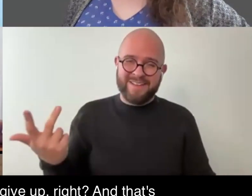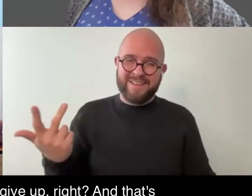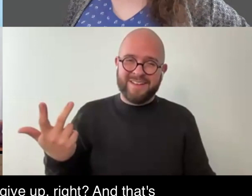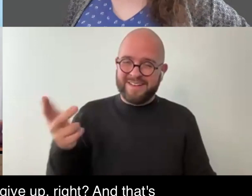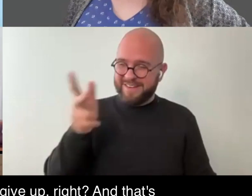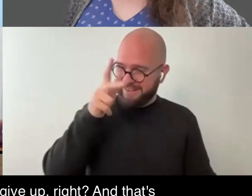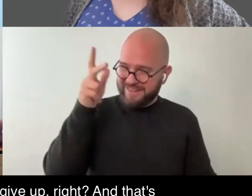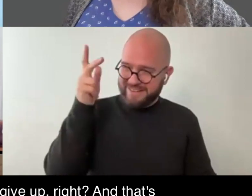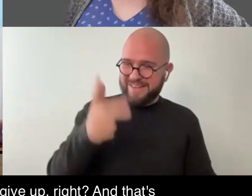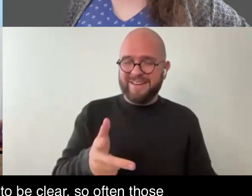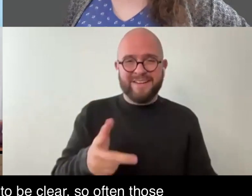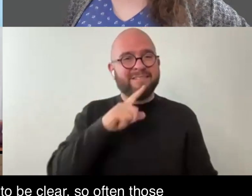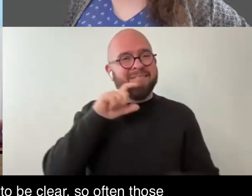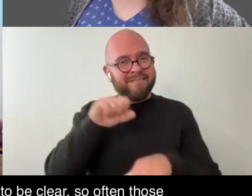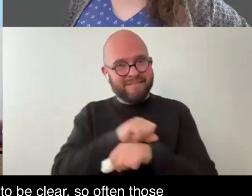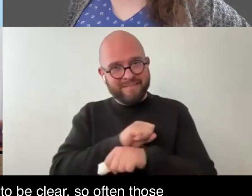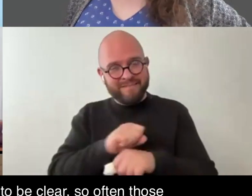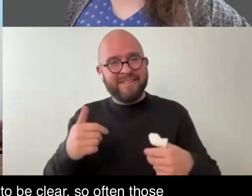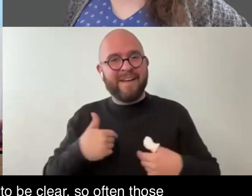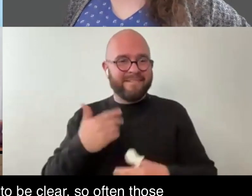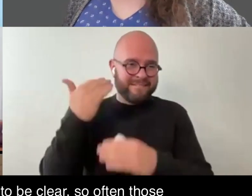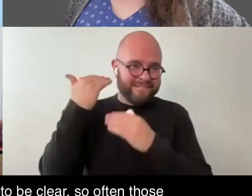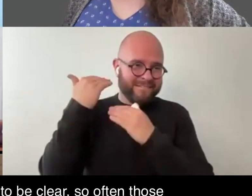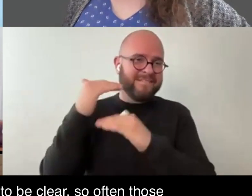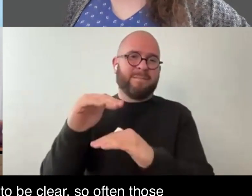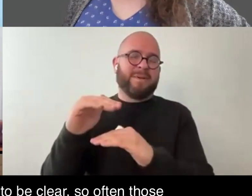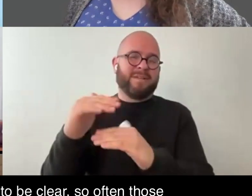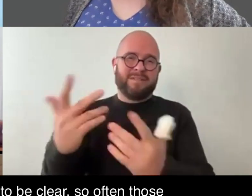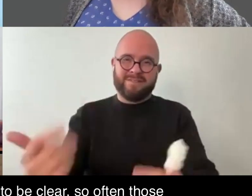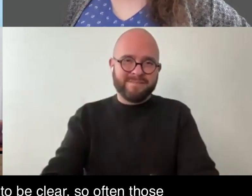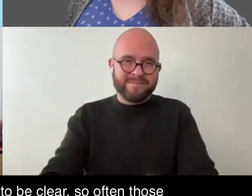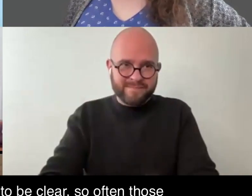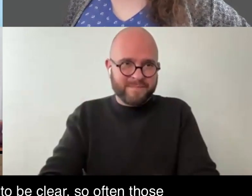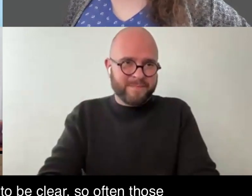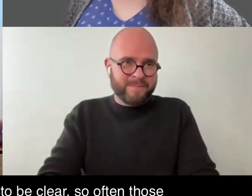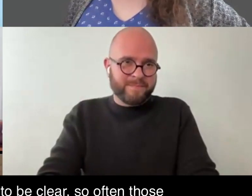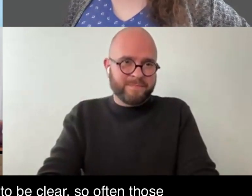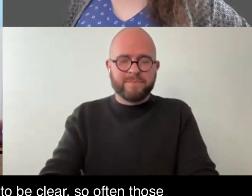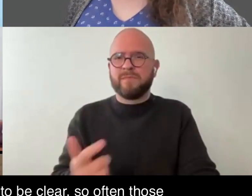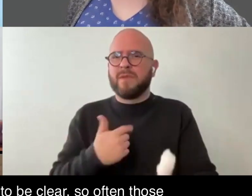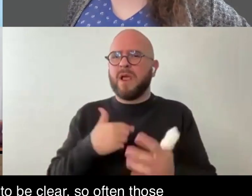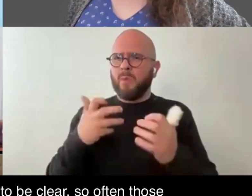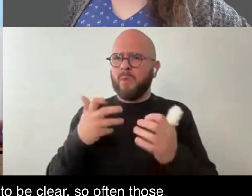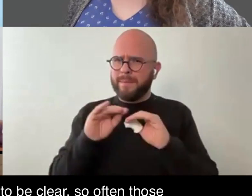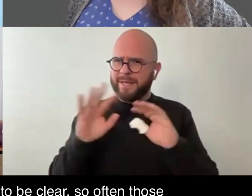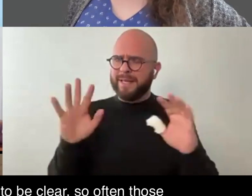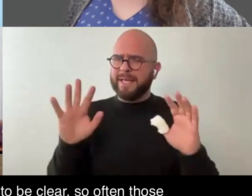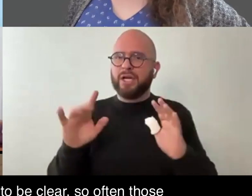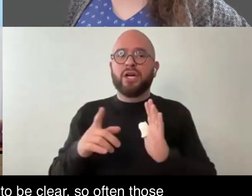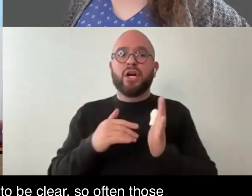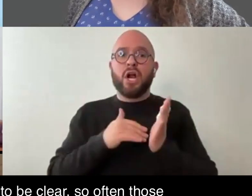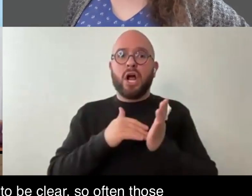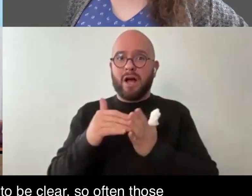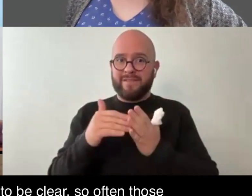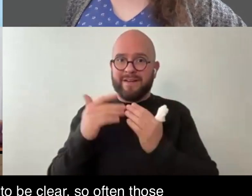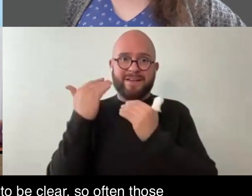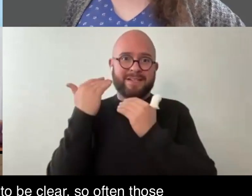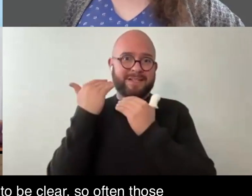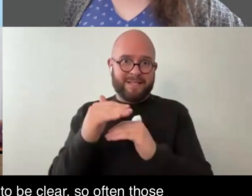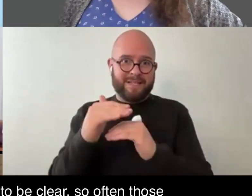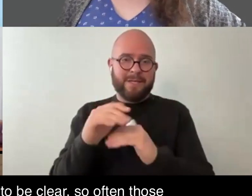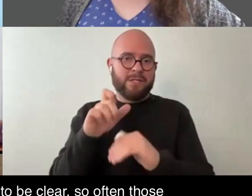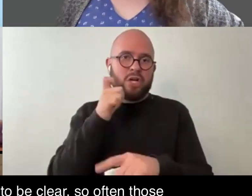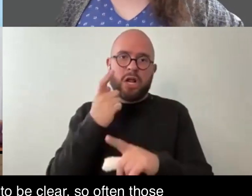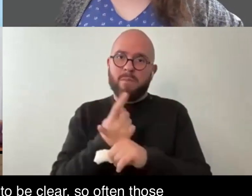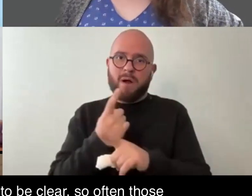are limits in life. And so now I want to be clear, so often those limits are improperly and